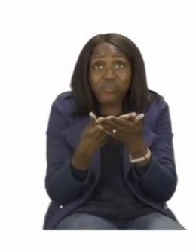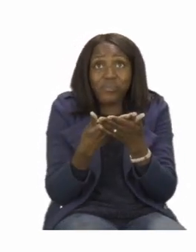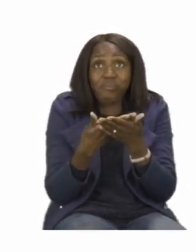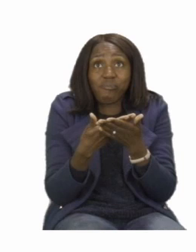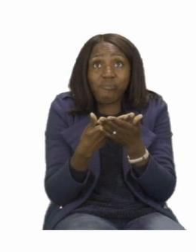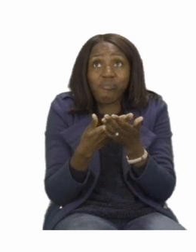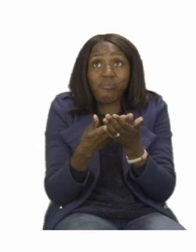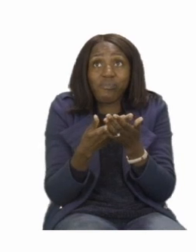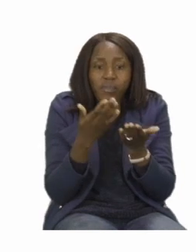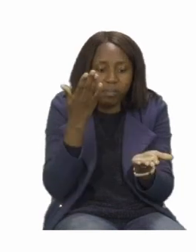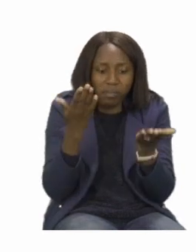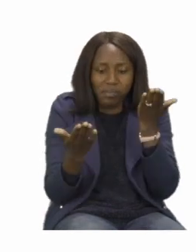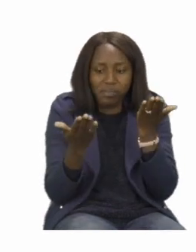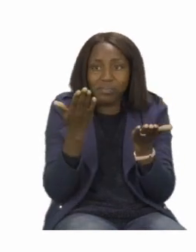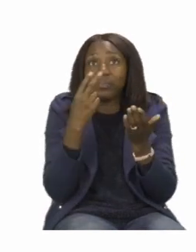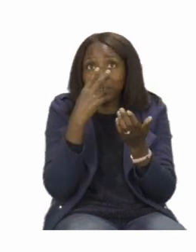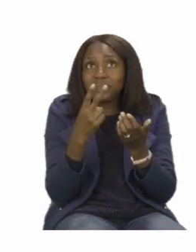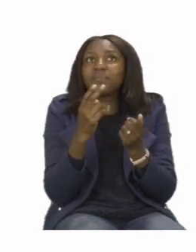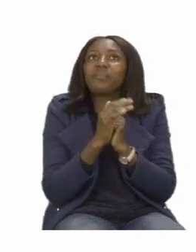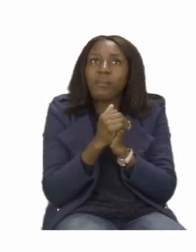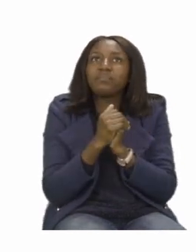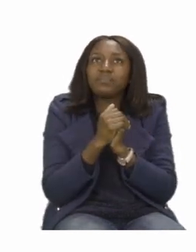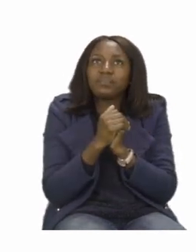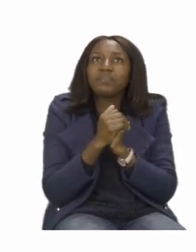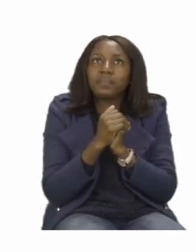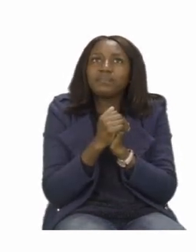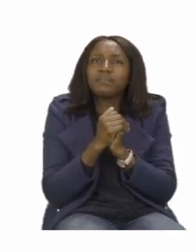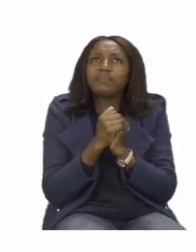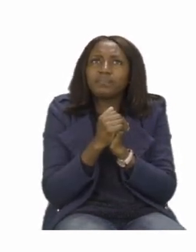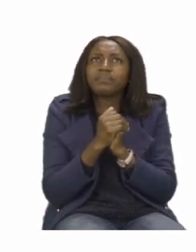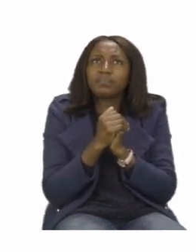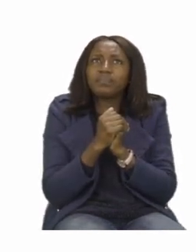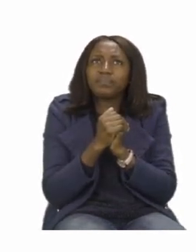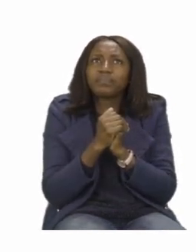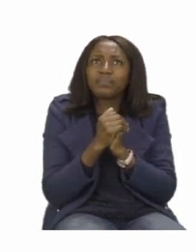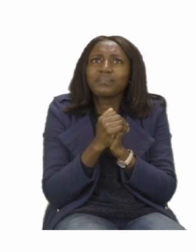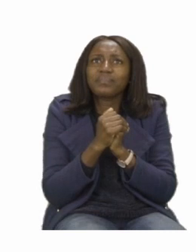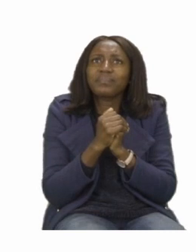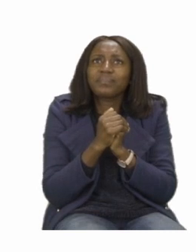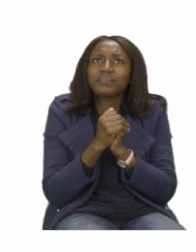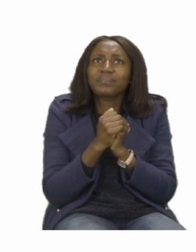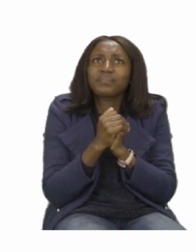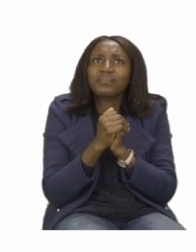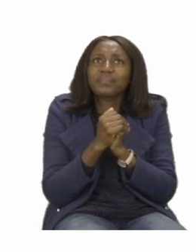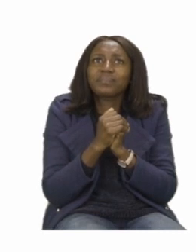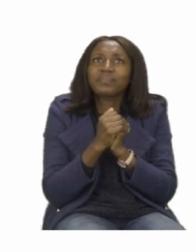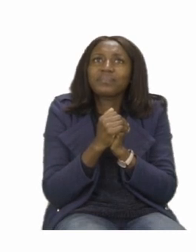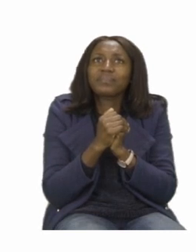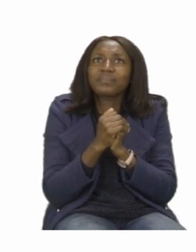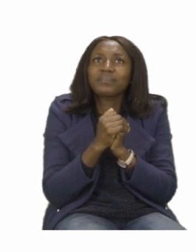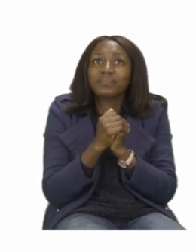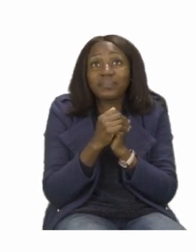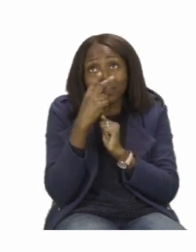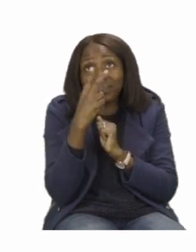with all of this, I think we need to first try and measure things in our own classroom. So